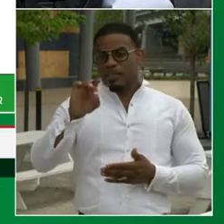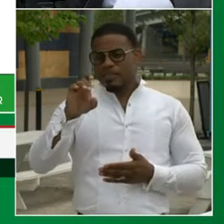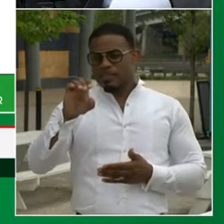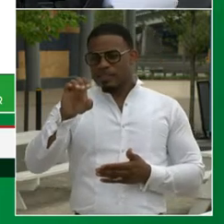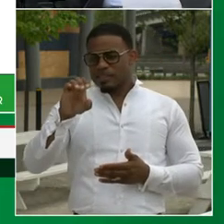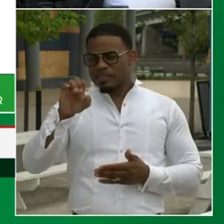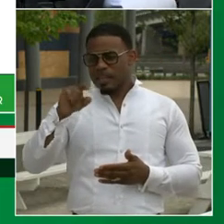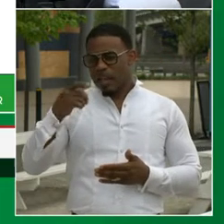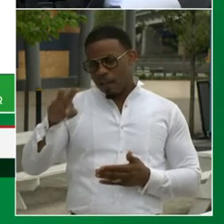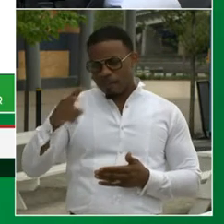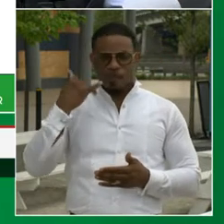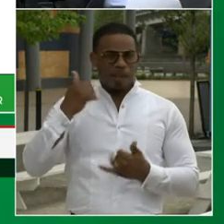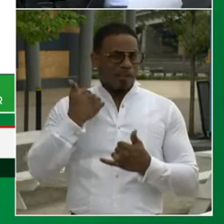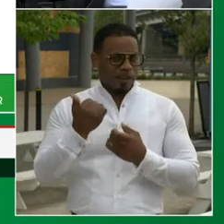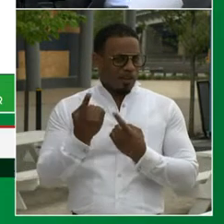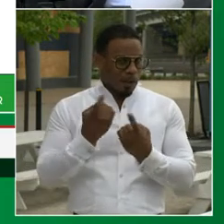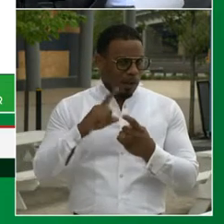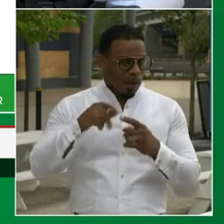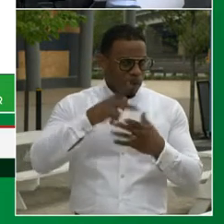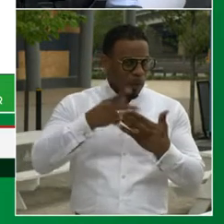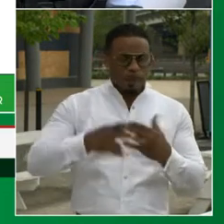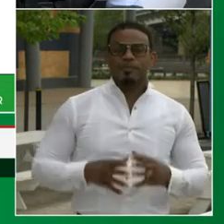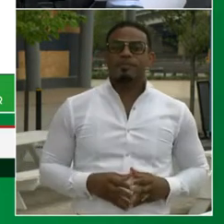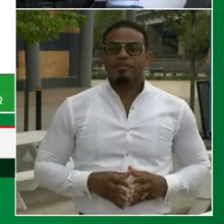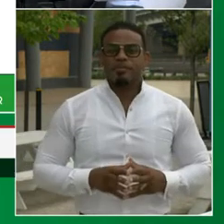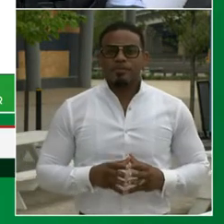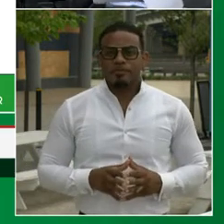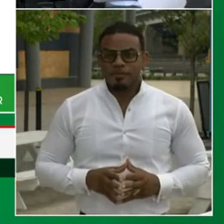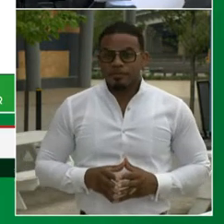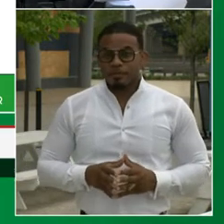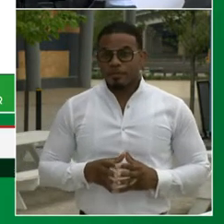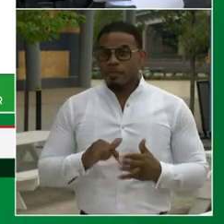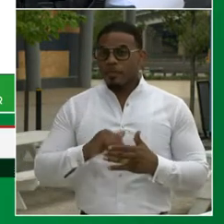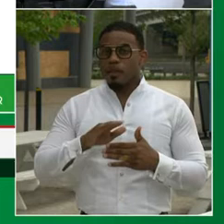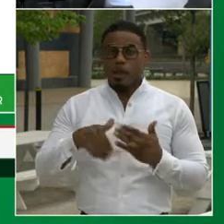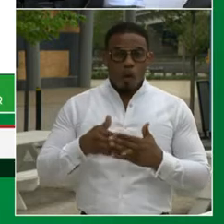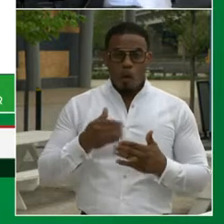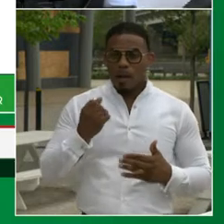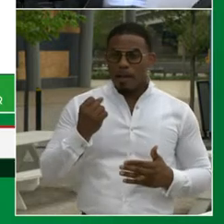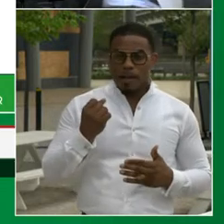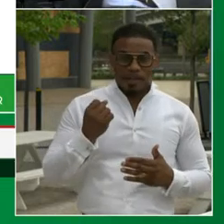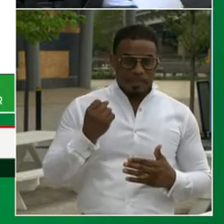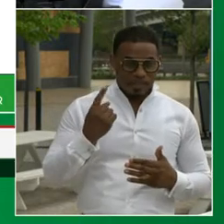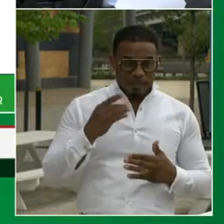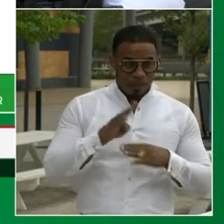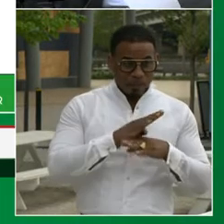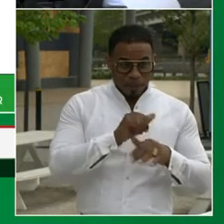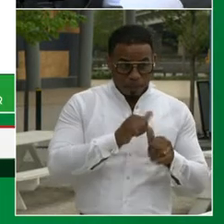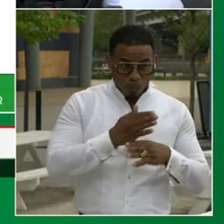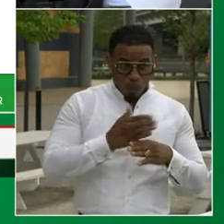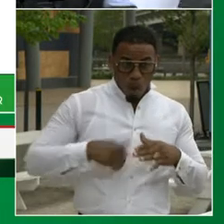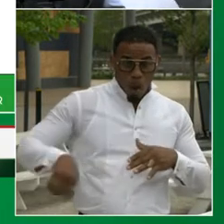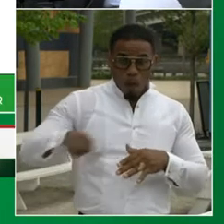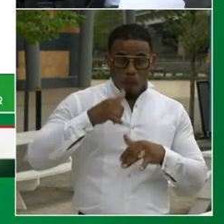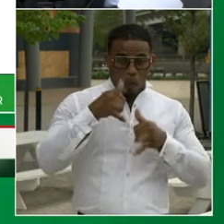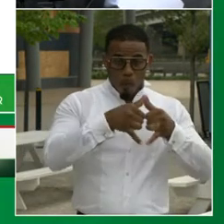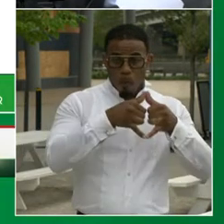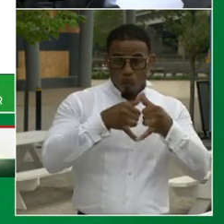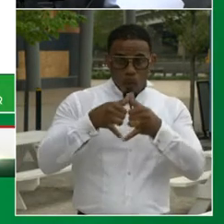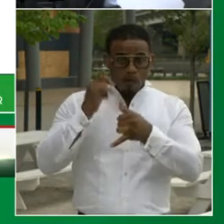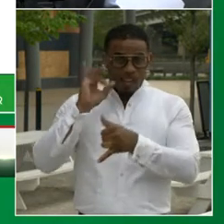ExportDC@dc.gov if they have any inquiries about the program. All the 11 awardees, between all of them, they're going to be awarded